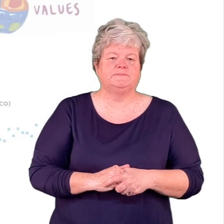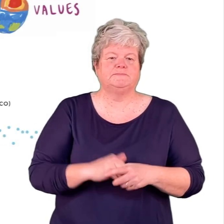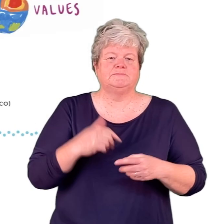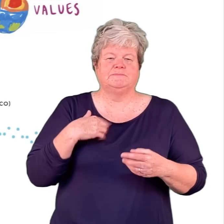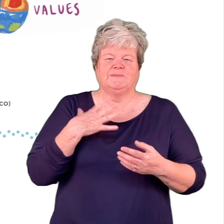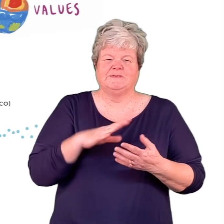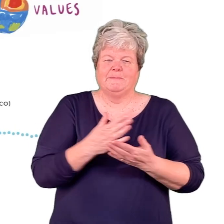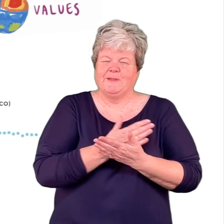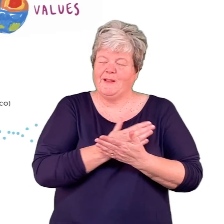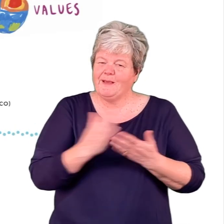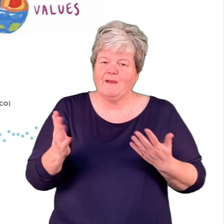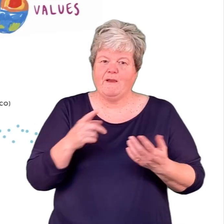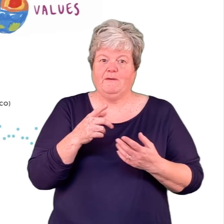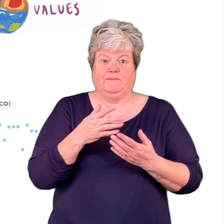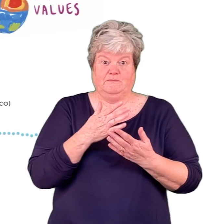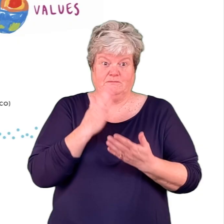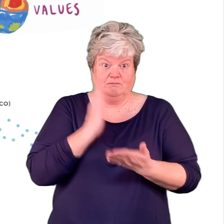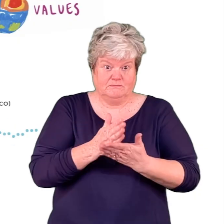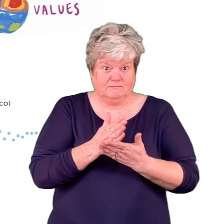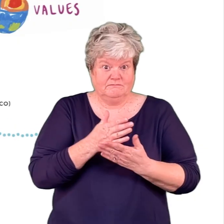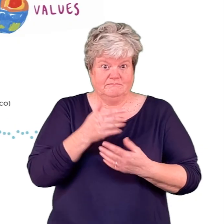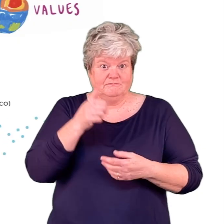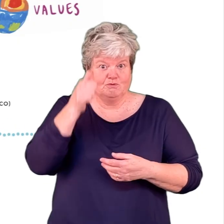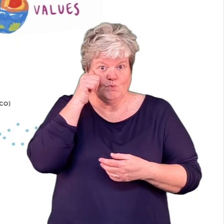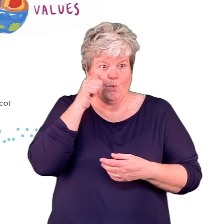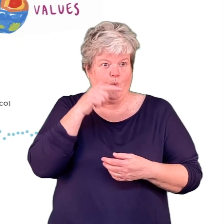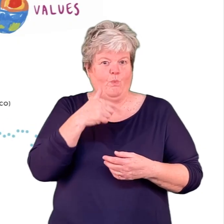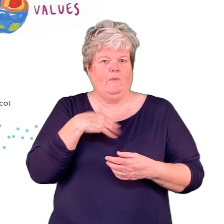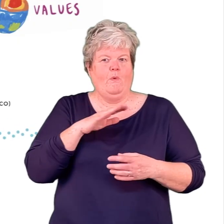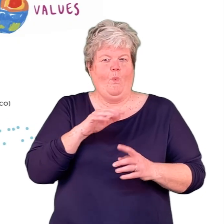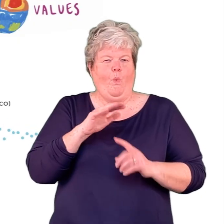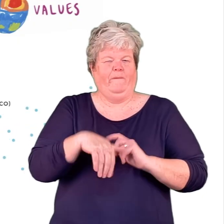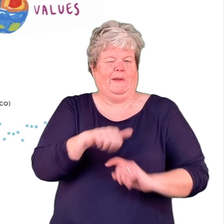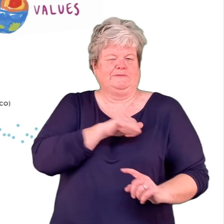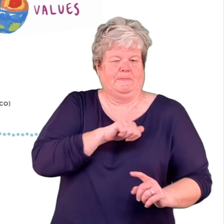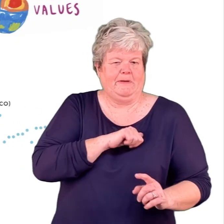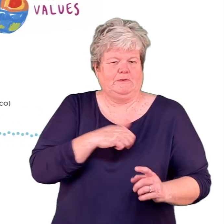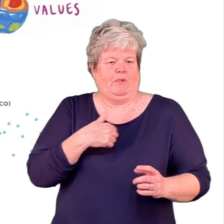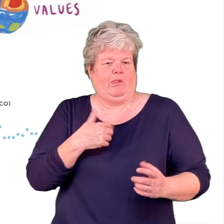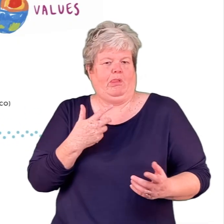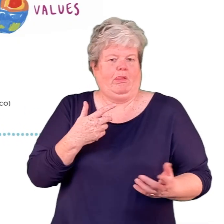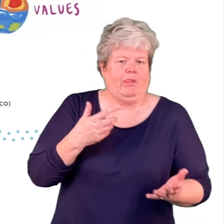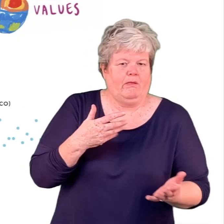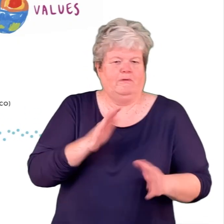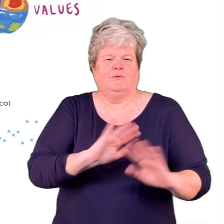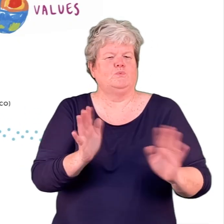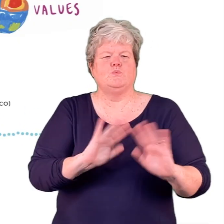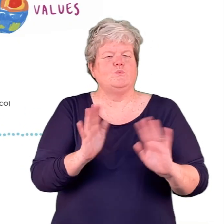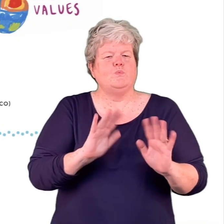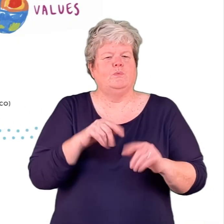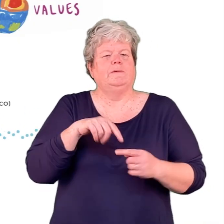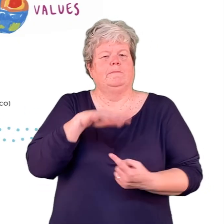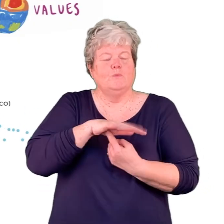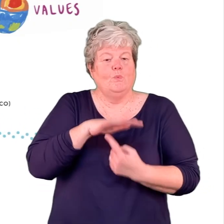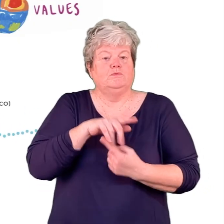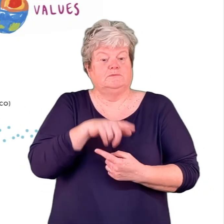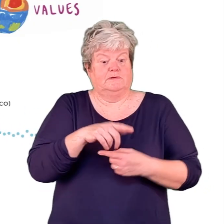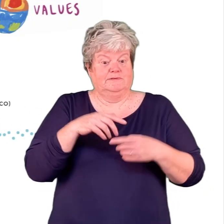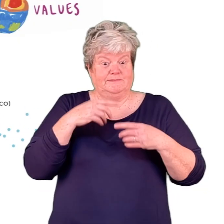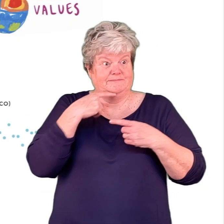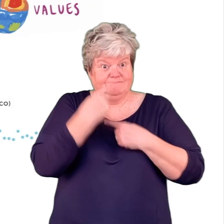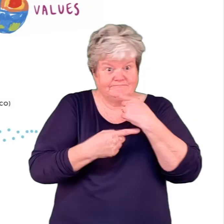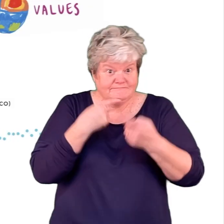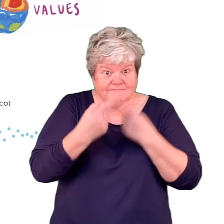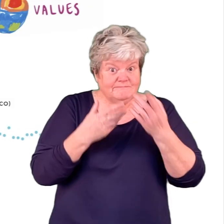I think there needs to be tempered with realism and not over-promising. And that works both ways. Sometimes a piece of research will